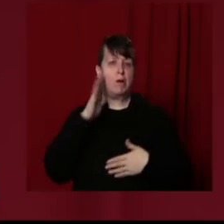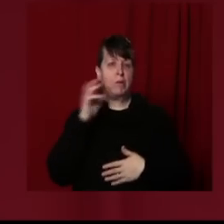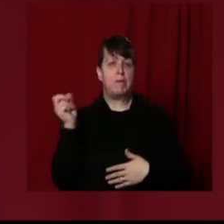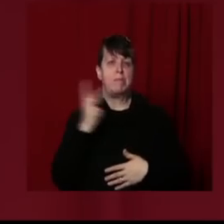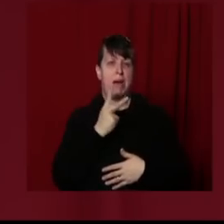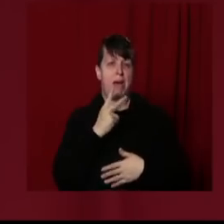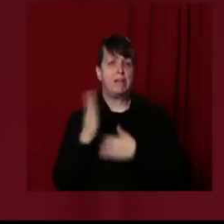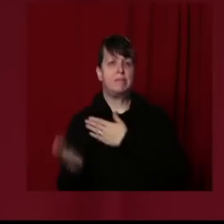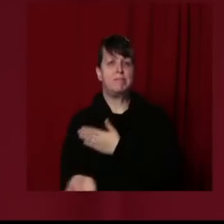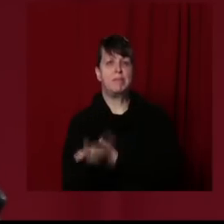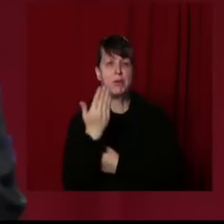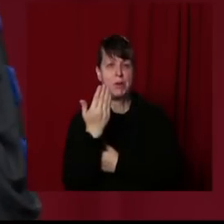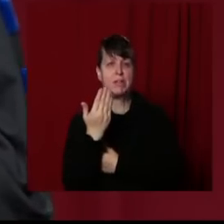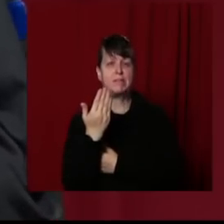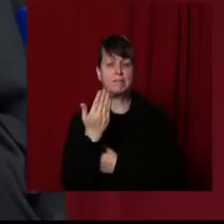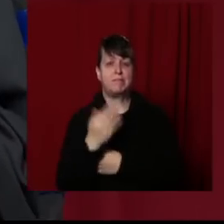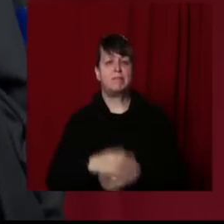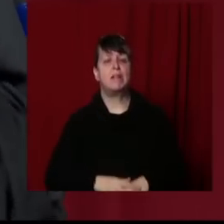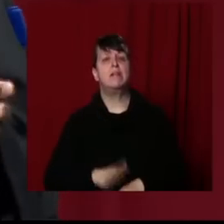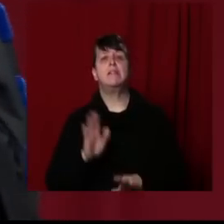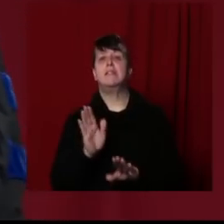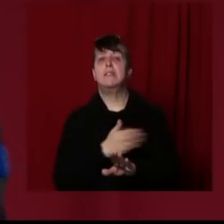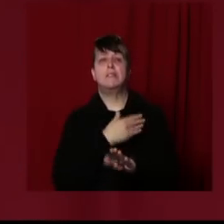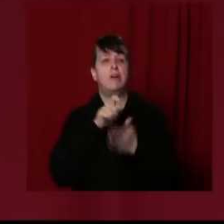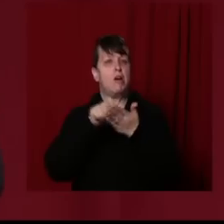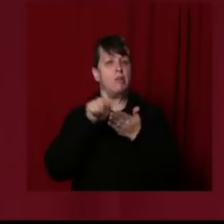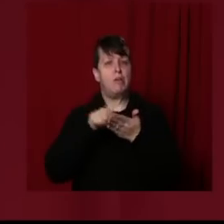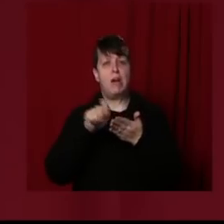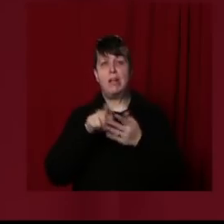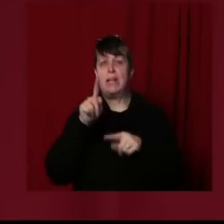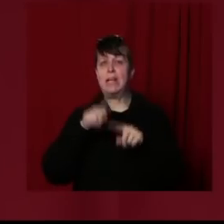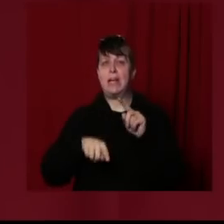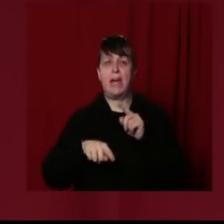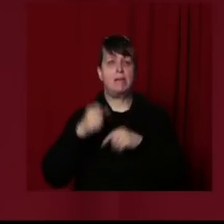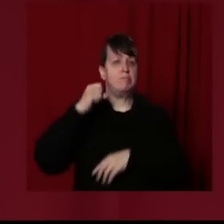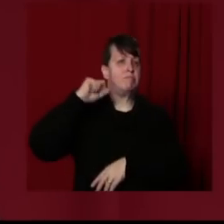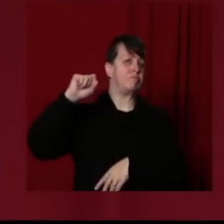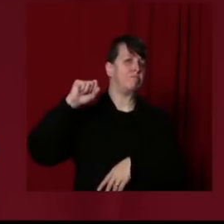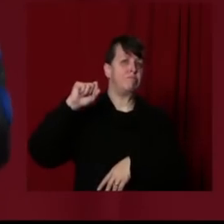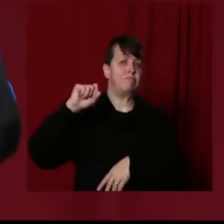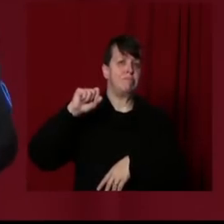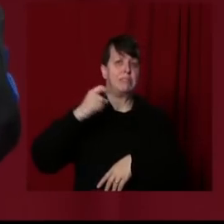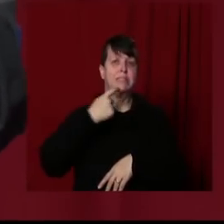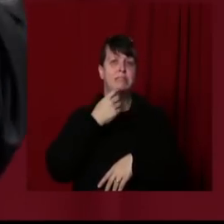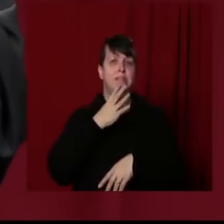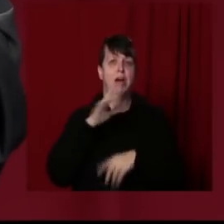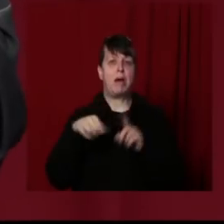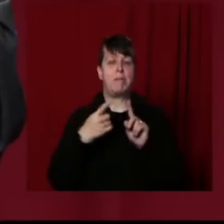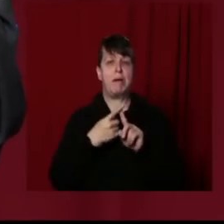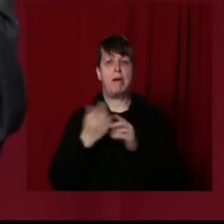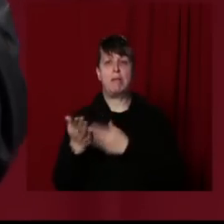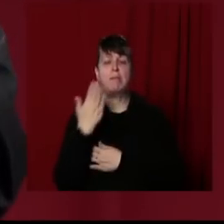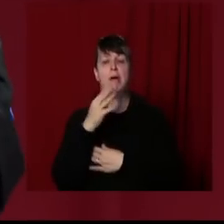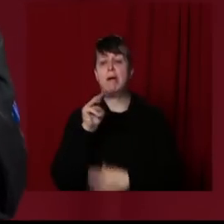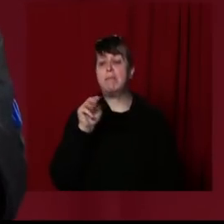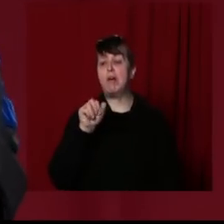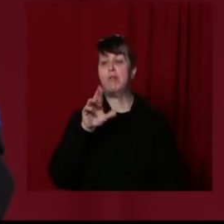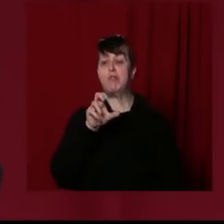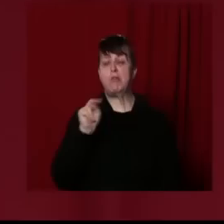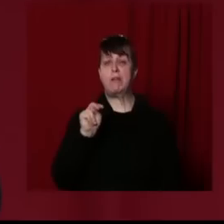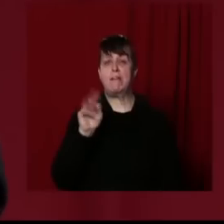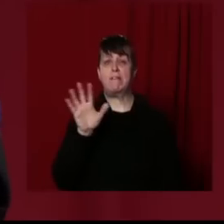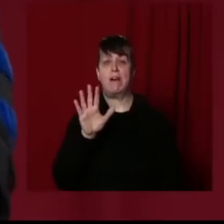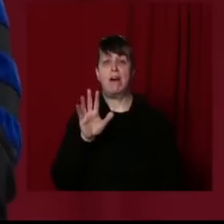morning." Songwriters cannot resist referencing the morning. Maroon 5 wrote, "Sunday